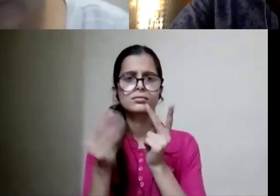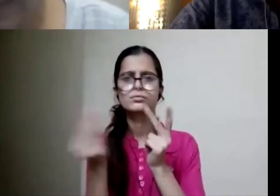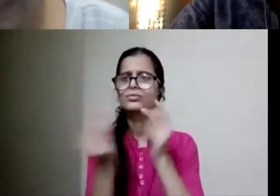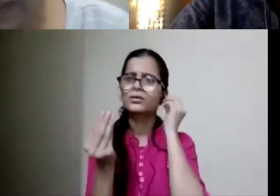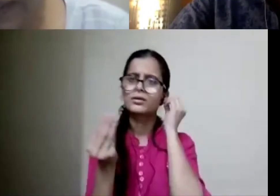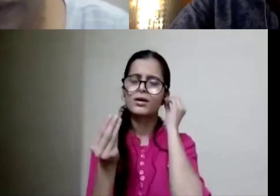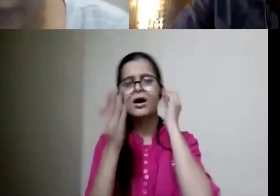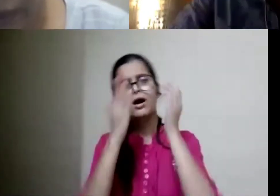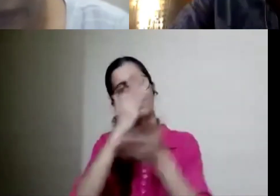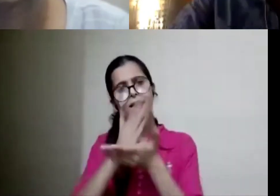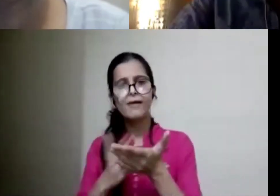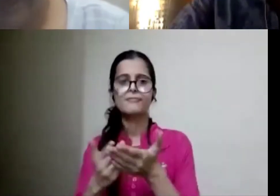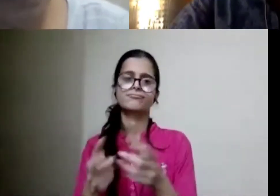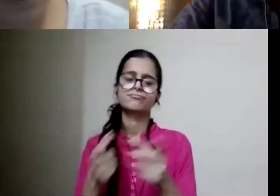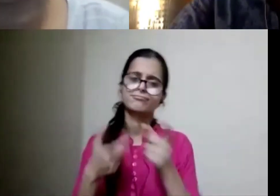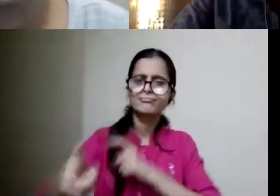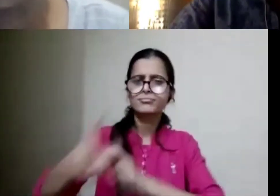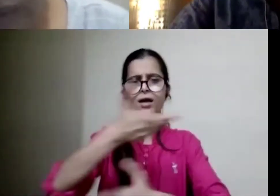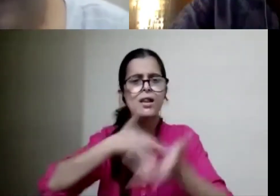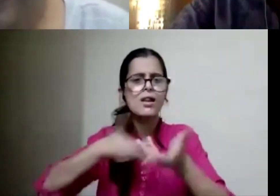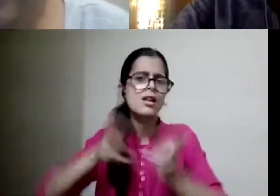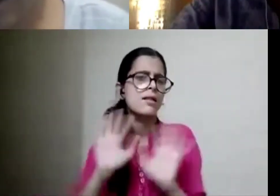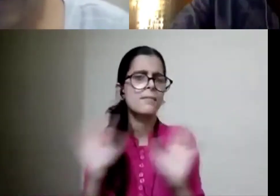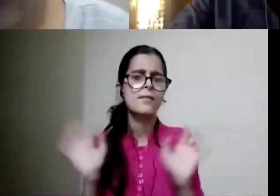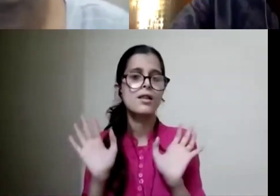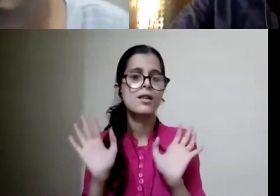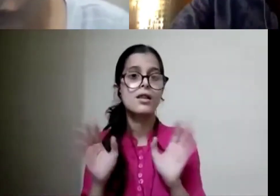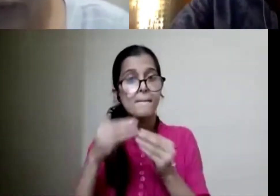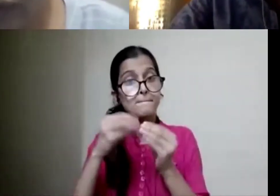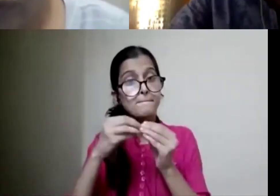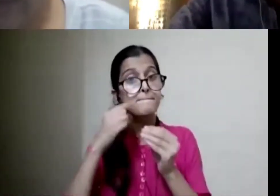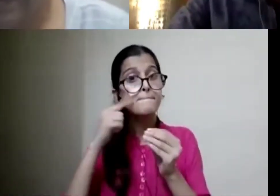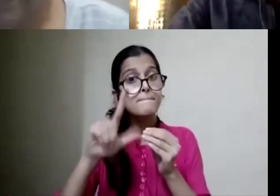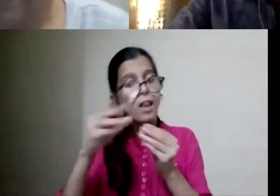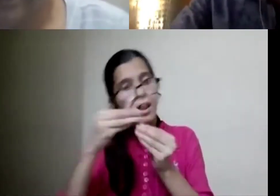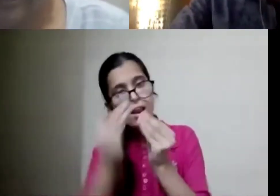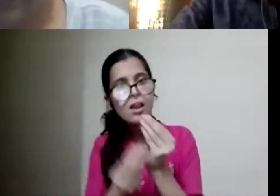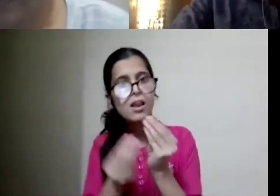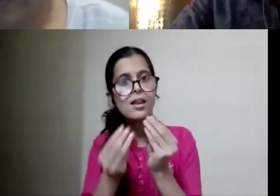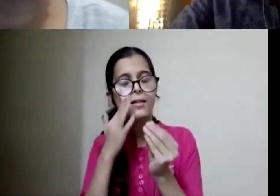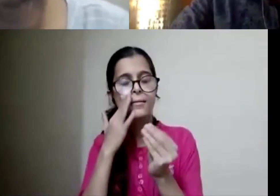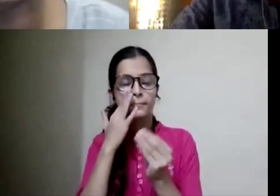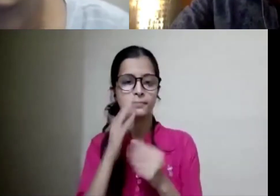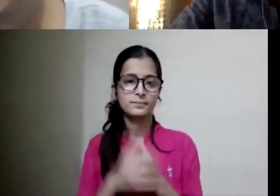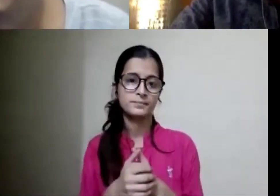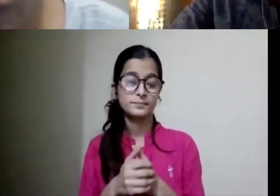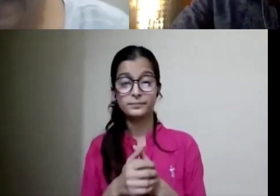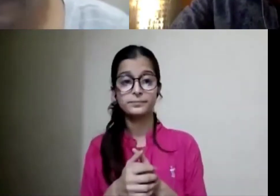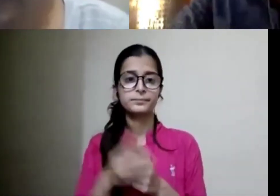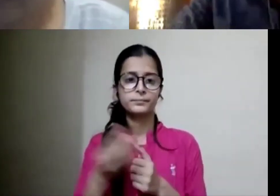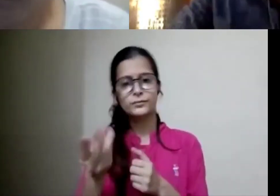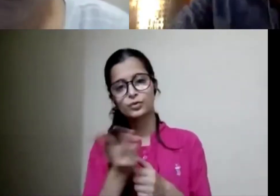on the Mental Health Care Bill. It was primarily drafted by 2 technocrats. They had these